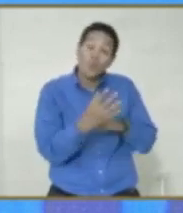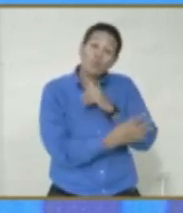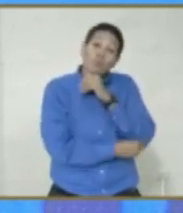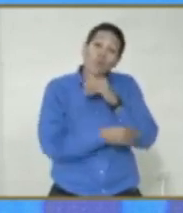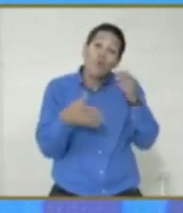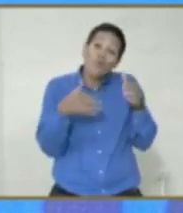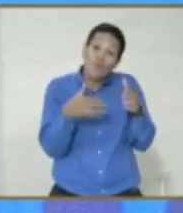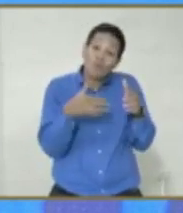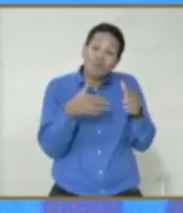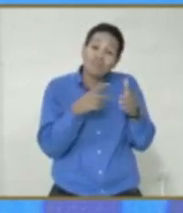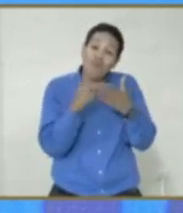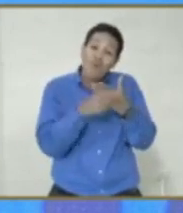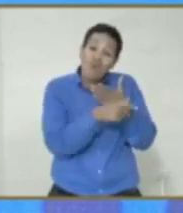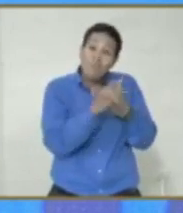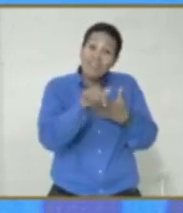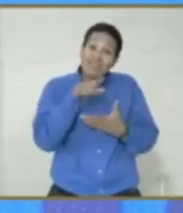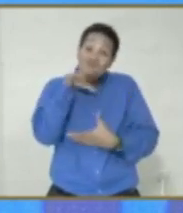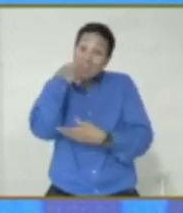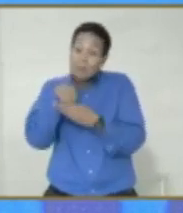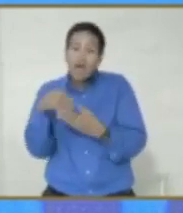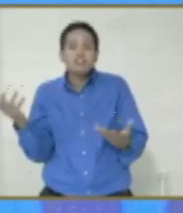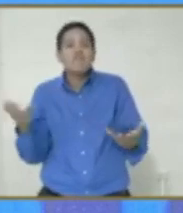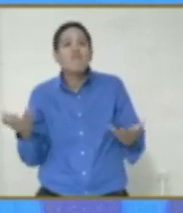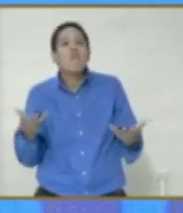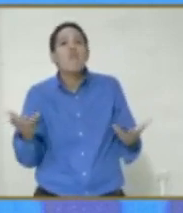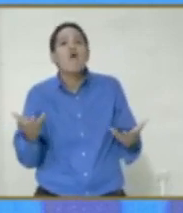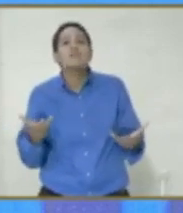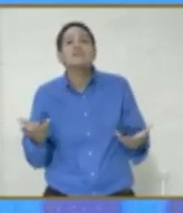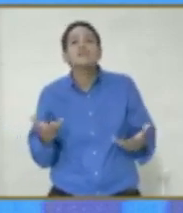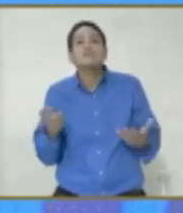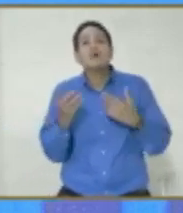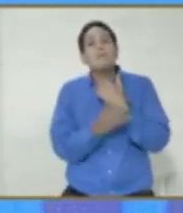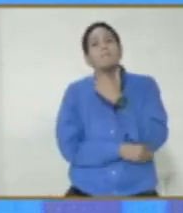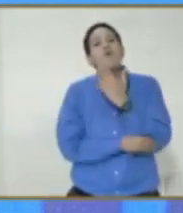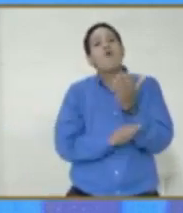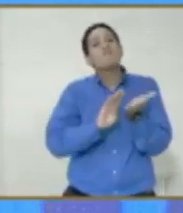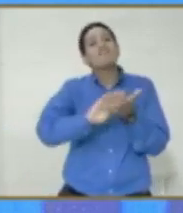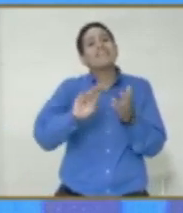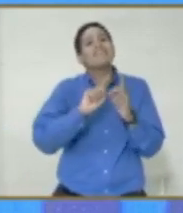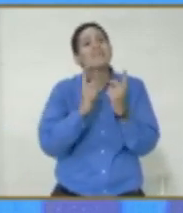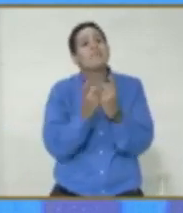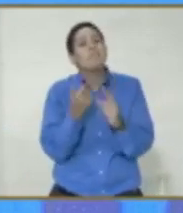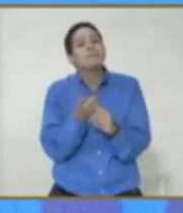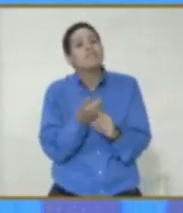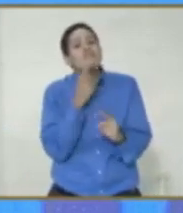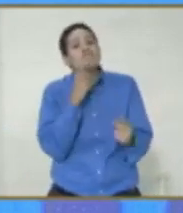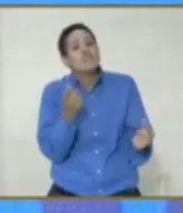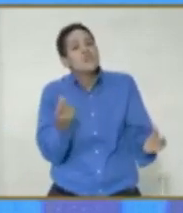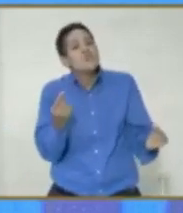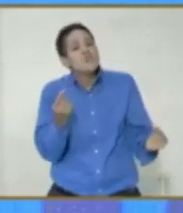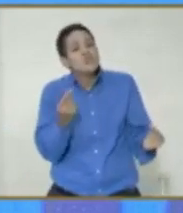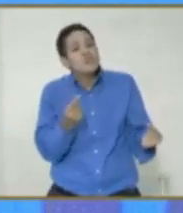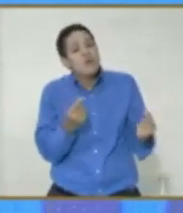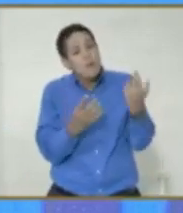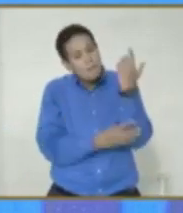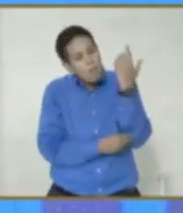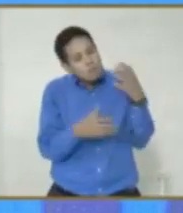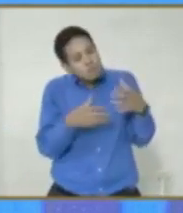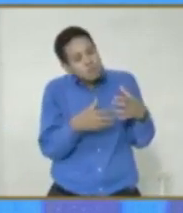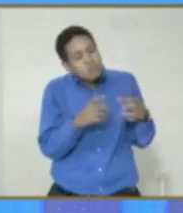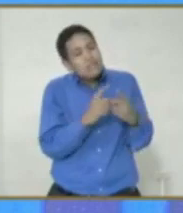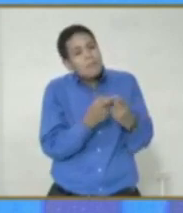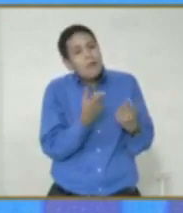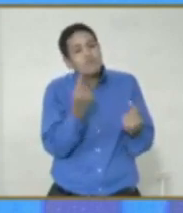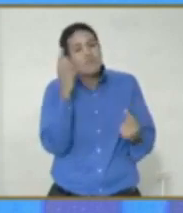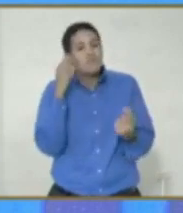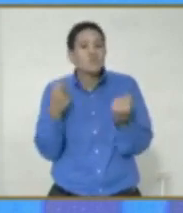gentlemen, is a part of what the Poor Relief Department is doing for this extension